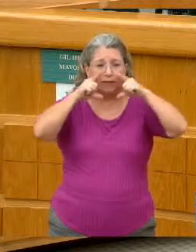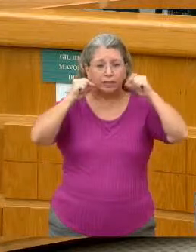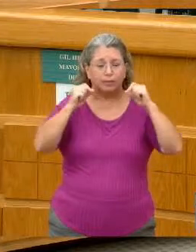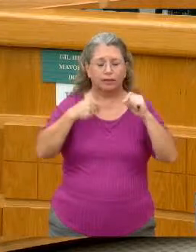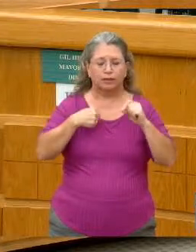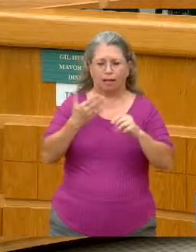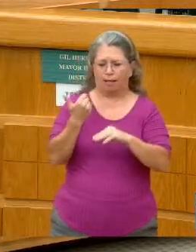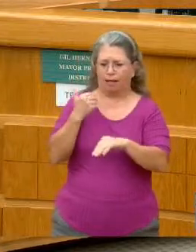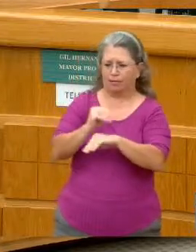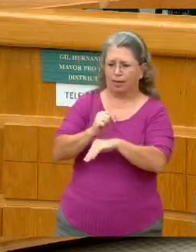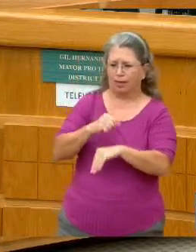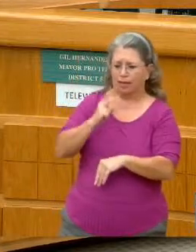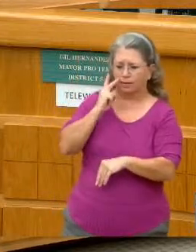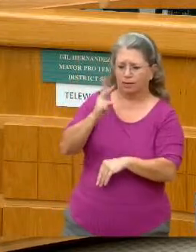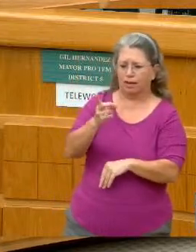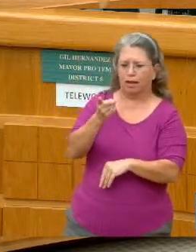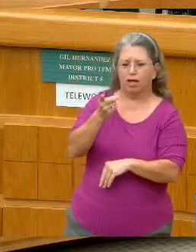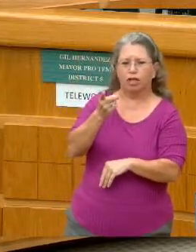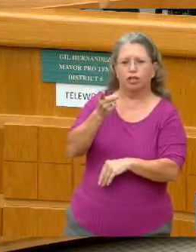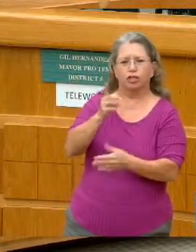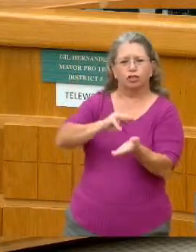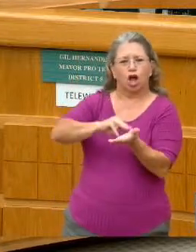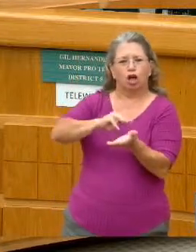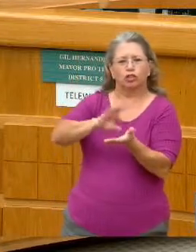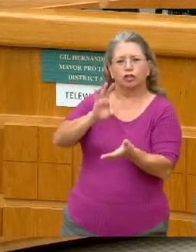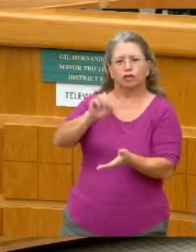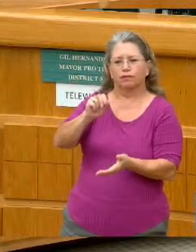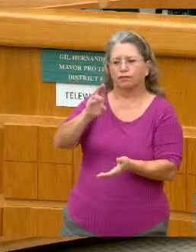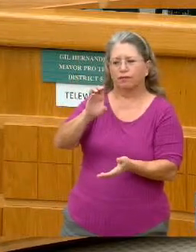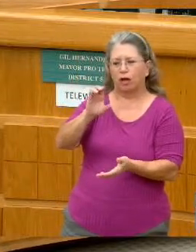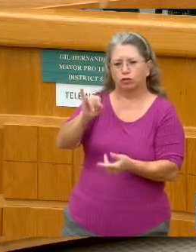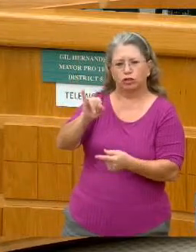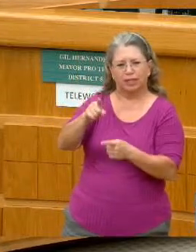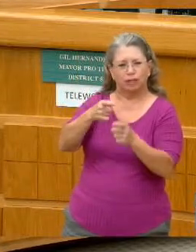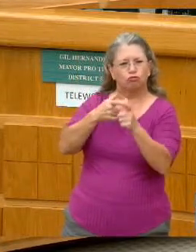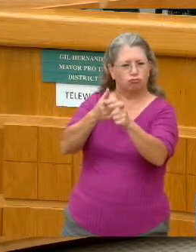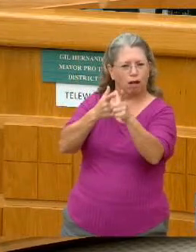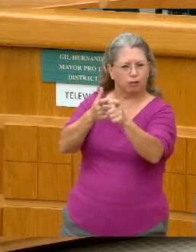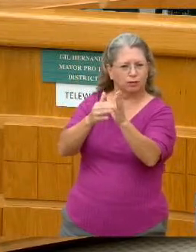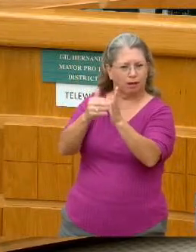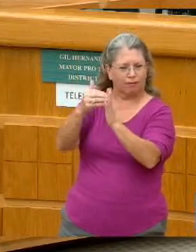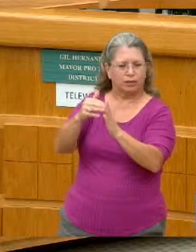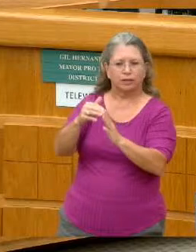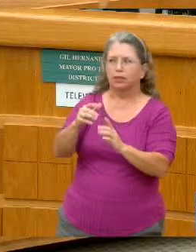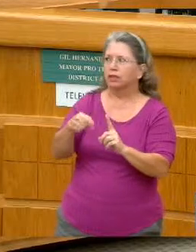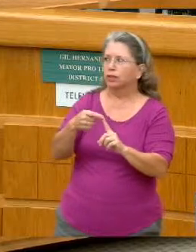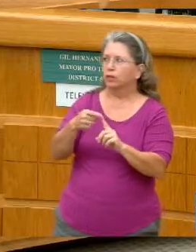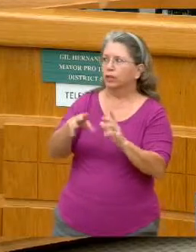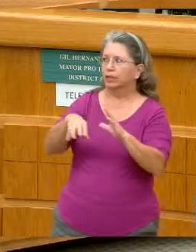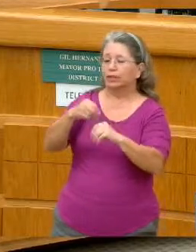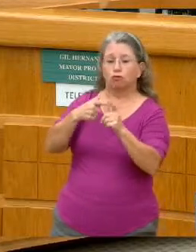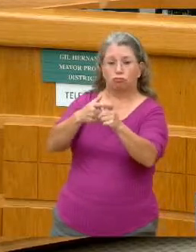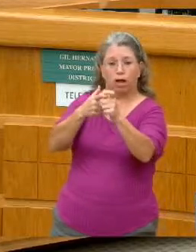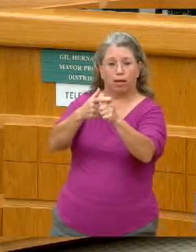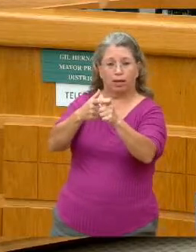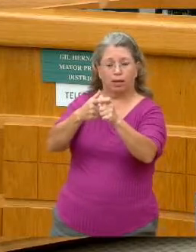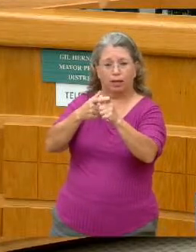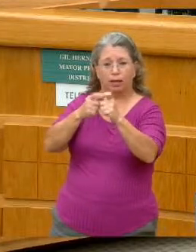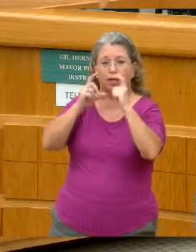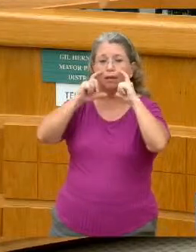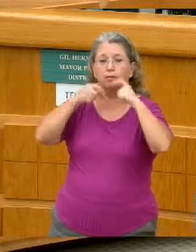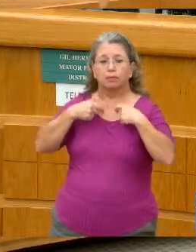when he's running, or he runs 4 miles a day. He said when he's out running, he puts his mask like this, and if he sees somebody